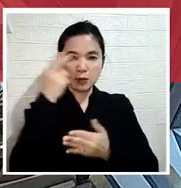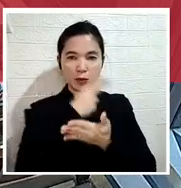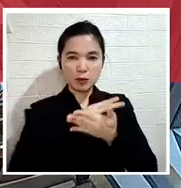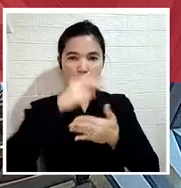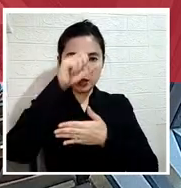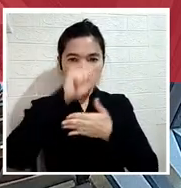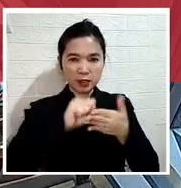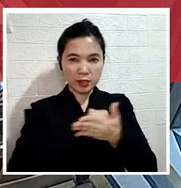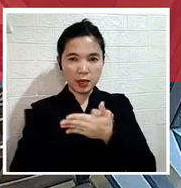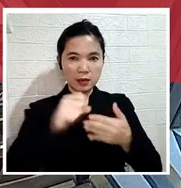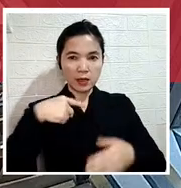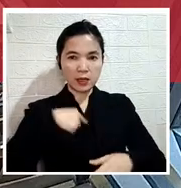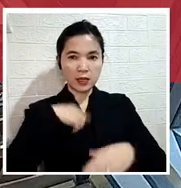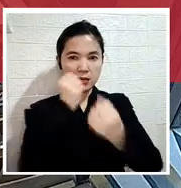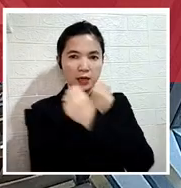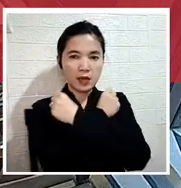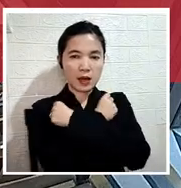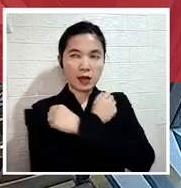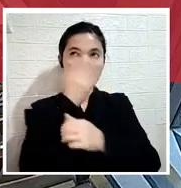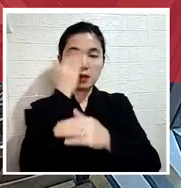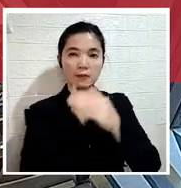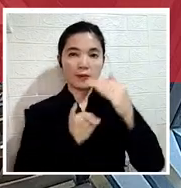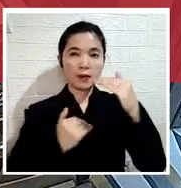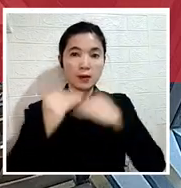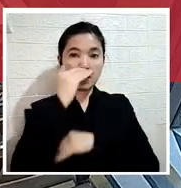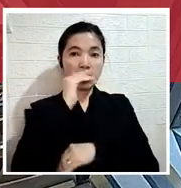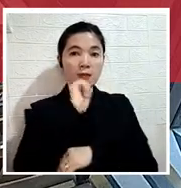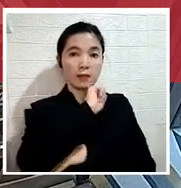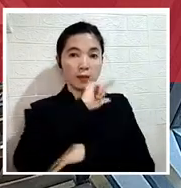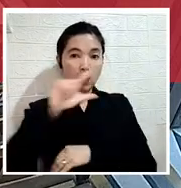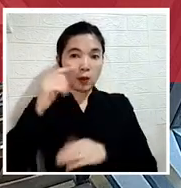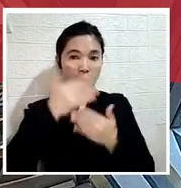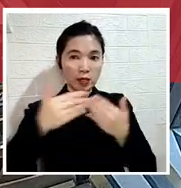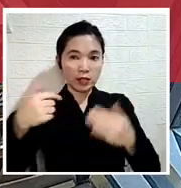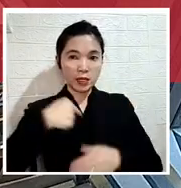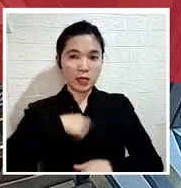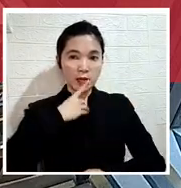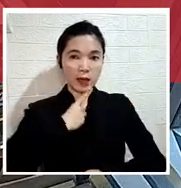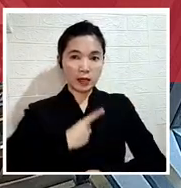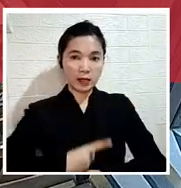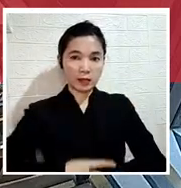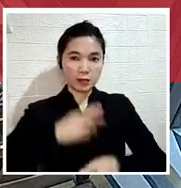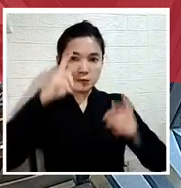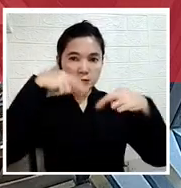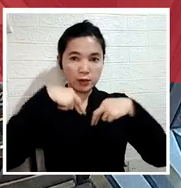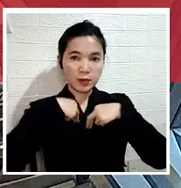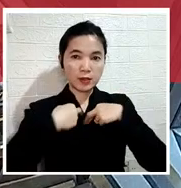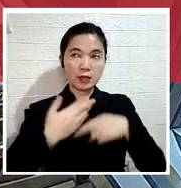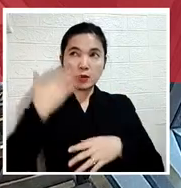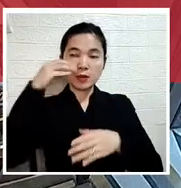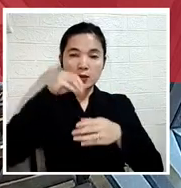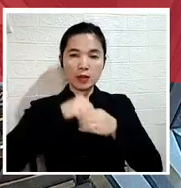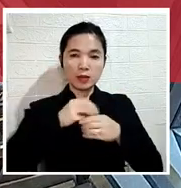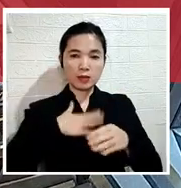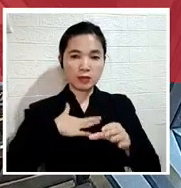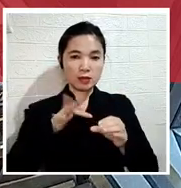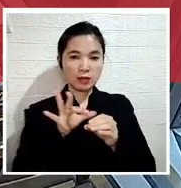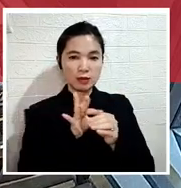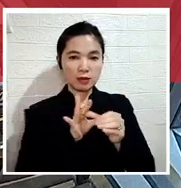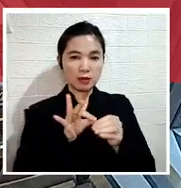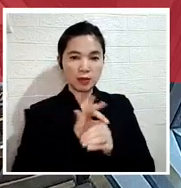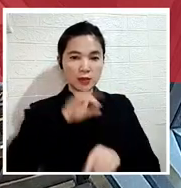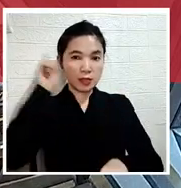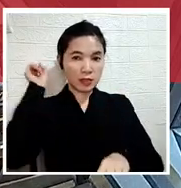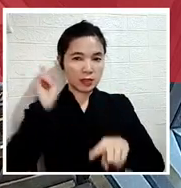sacrament. I love you above all things, and I desire to receive you into my soul. Since I cannot at